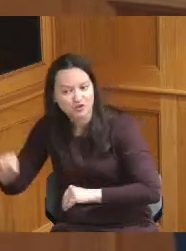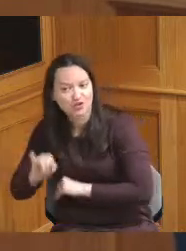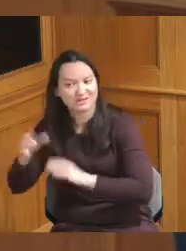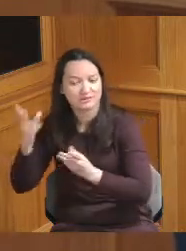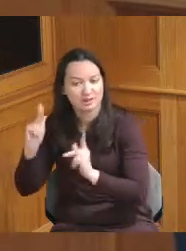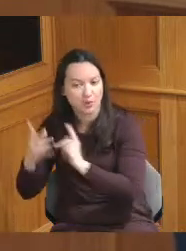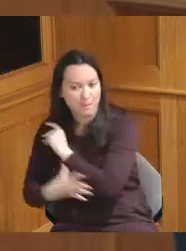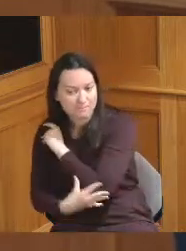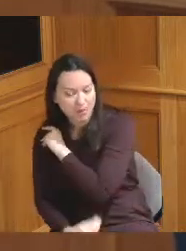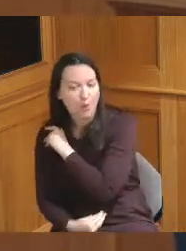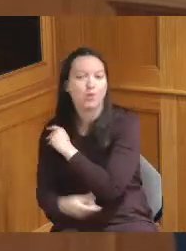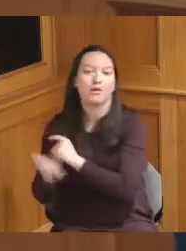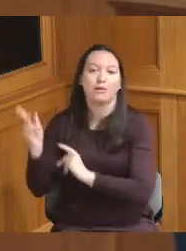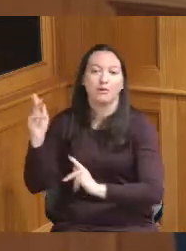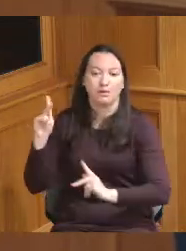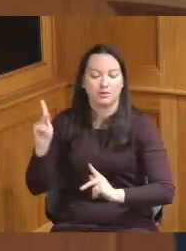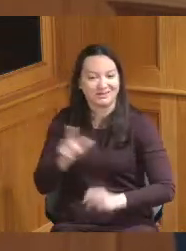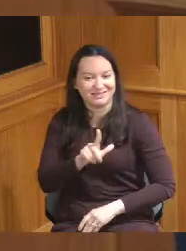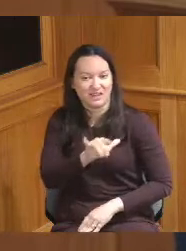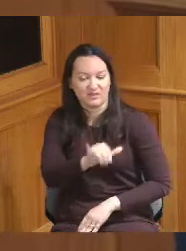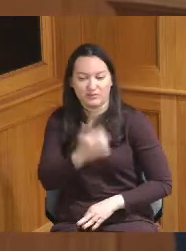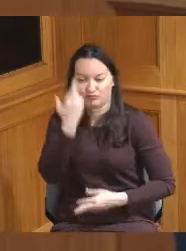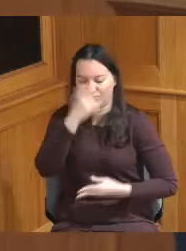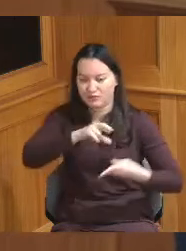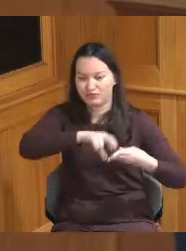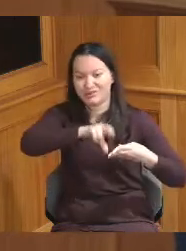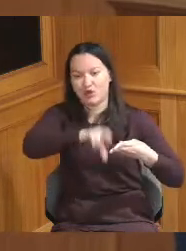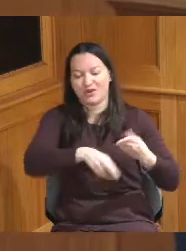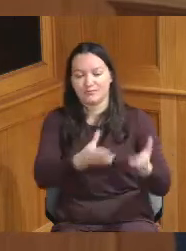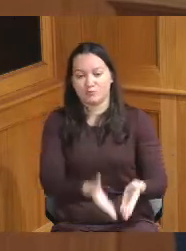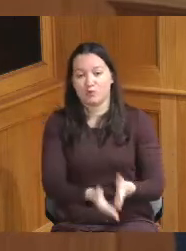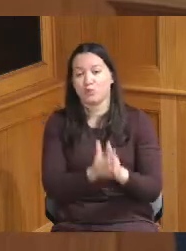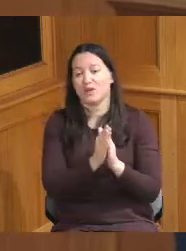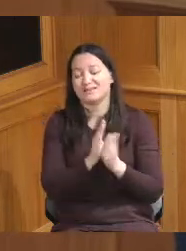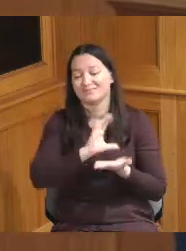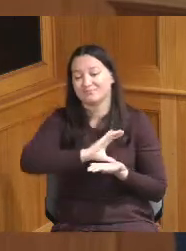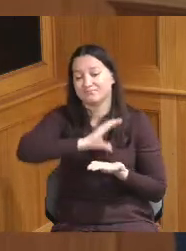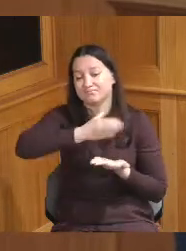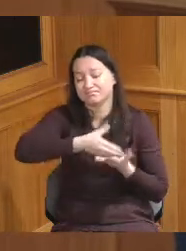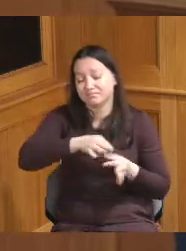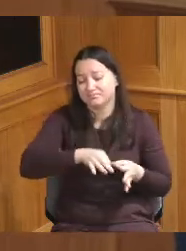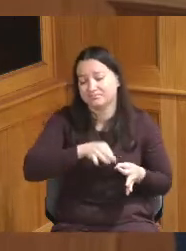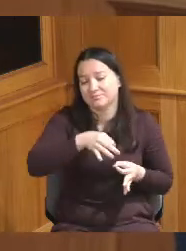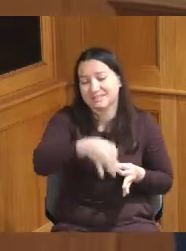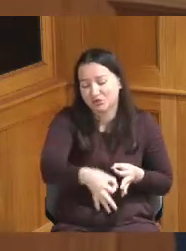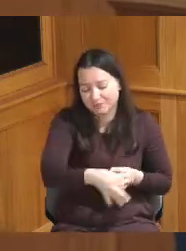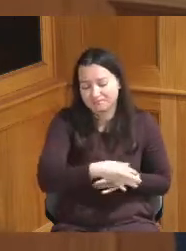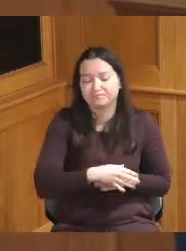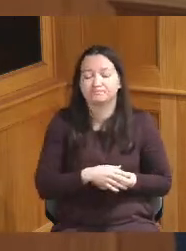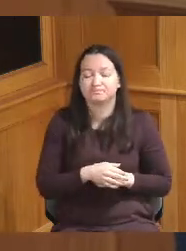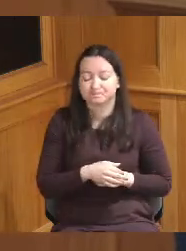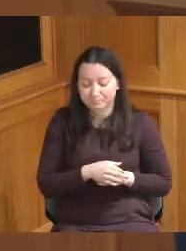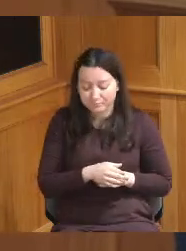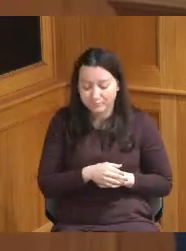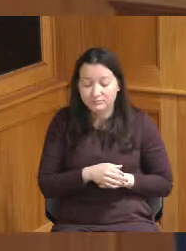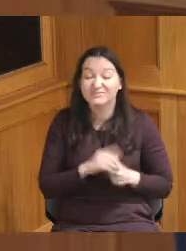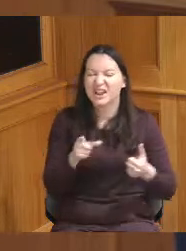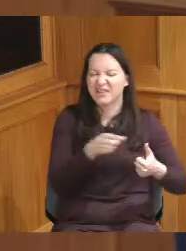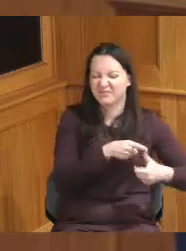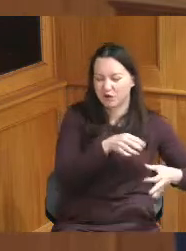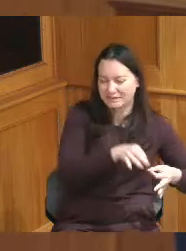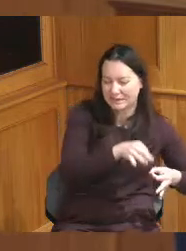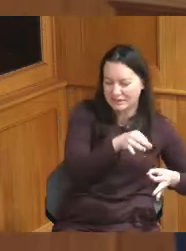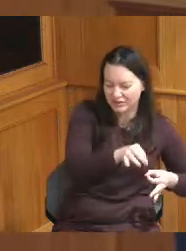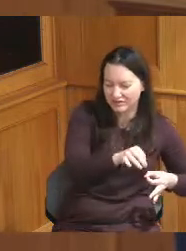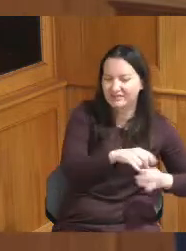the resources we have. As a result of that, we're requesting an additional extension. So it's a first extension of the